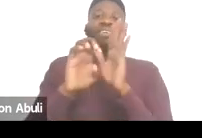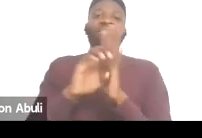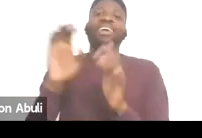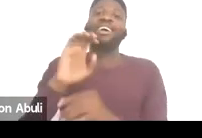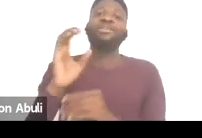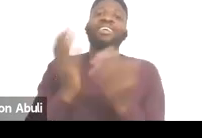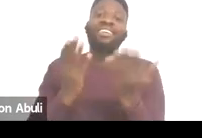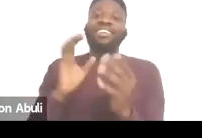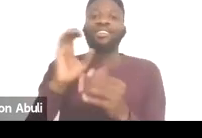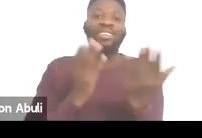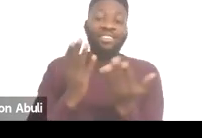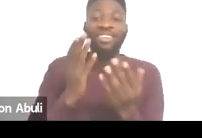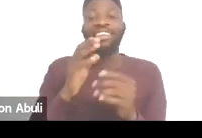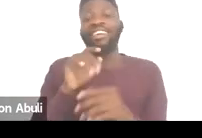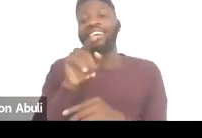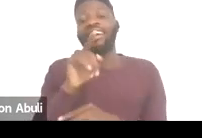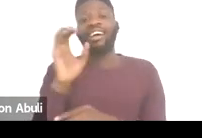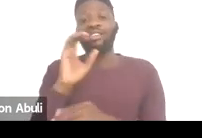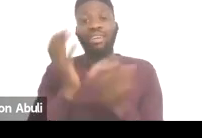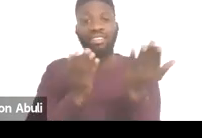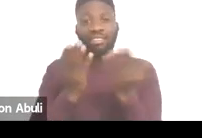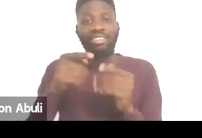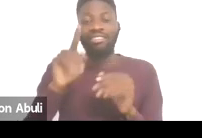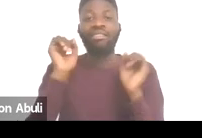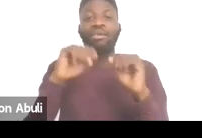in customer service, you are able to learn